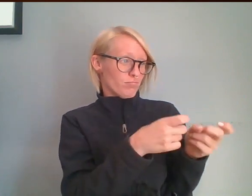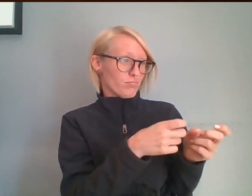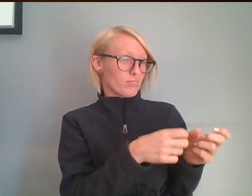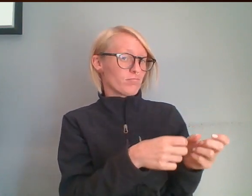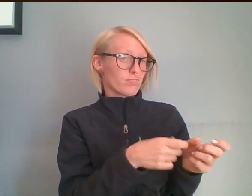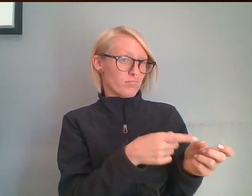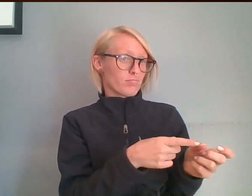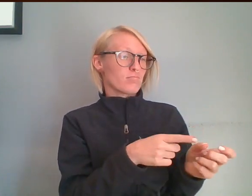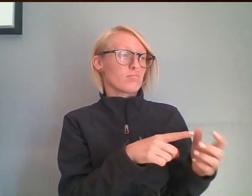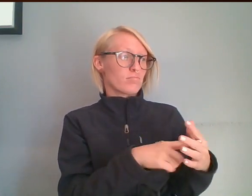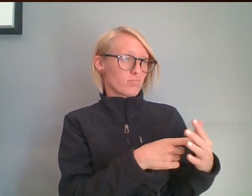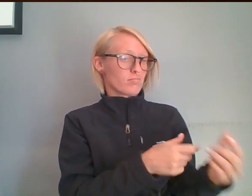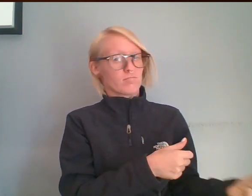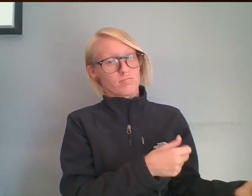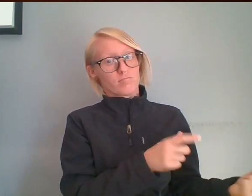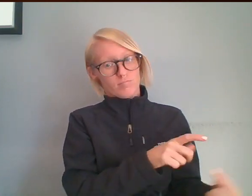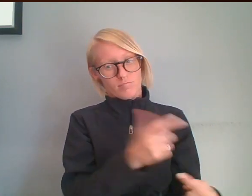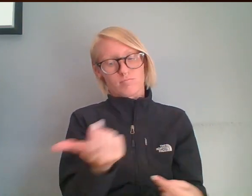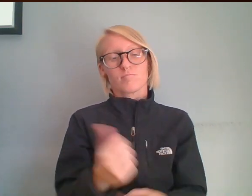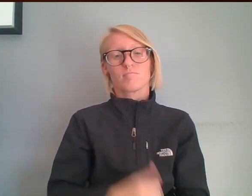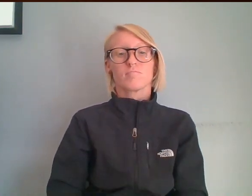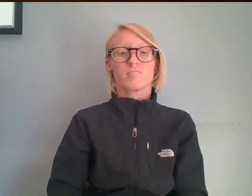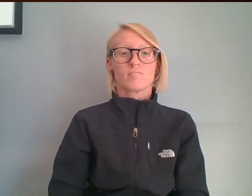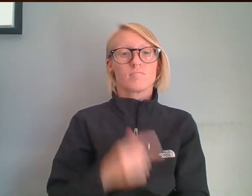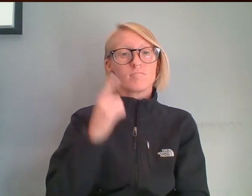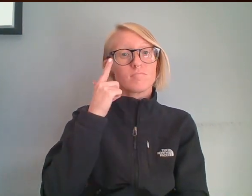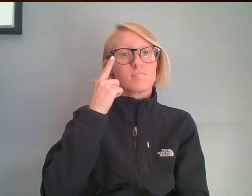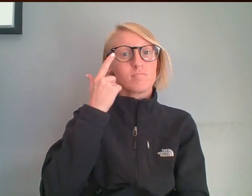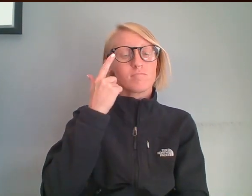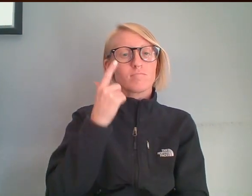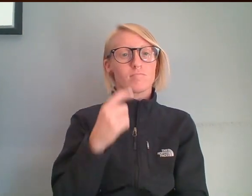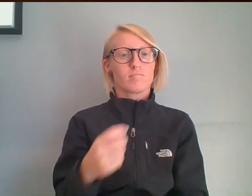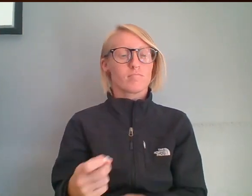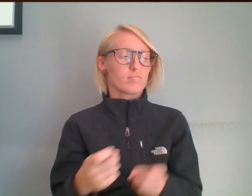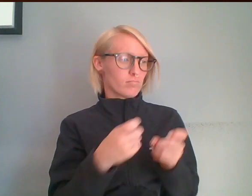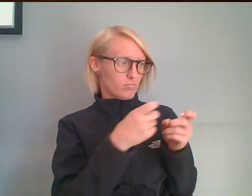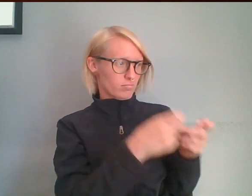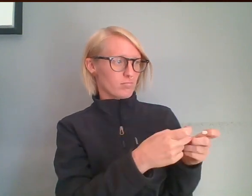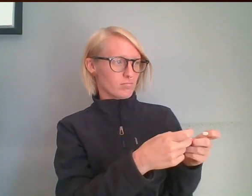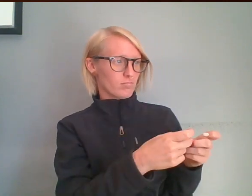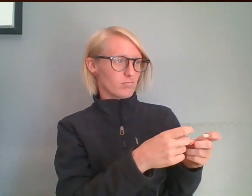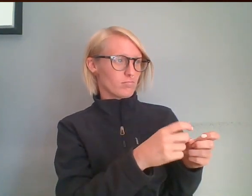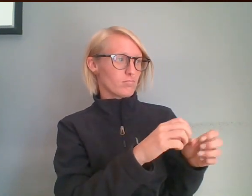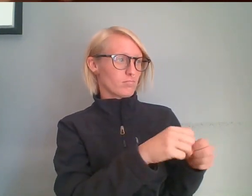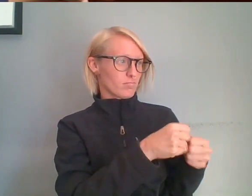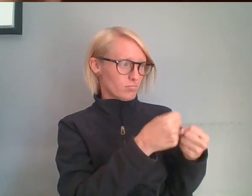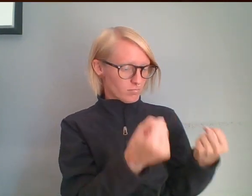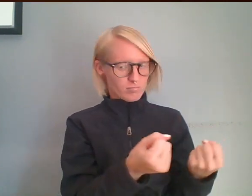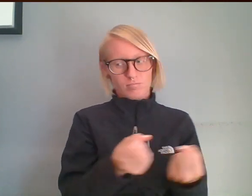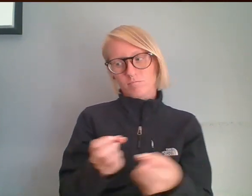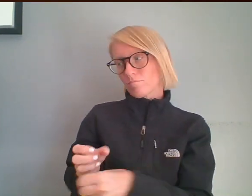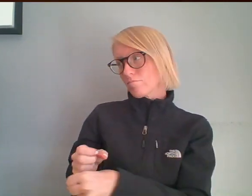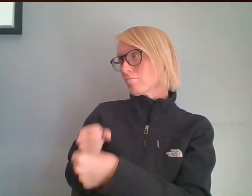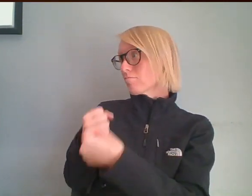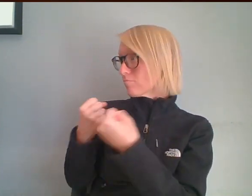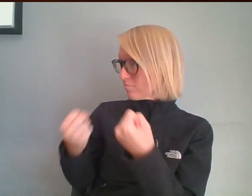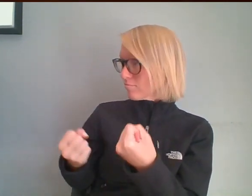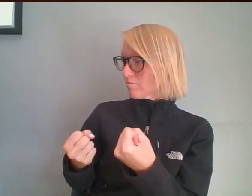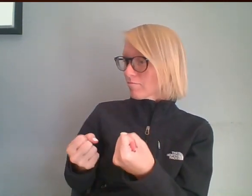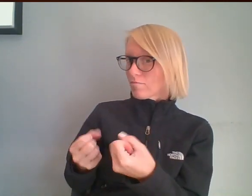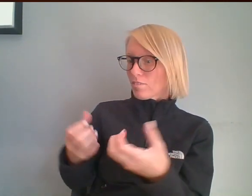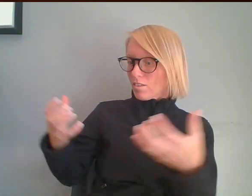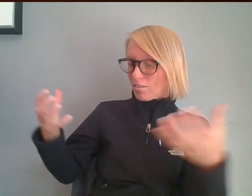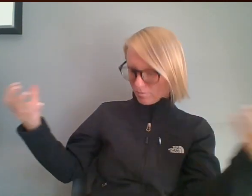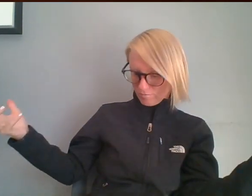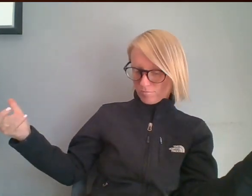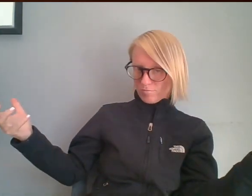exchange a gift. One will start, then the other will follow. The first person will give a gift to the second person opens the box, however big the box is, and if the box